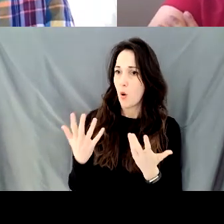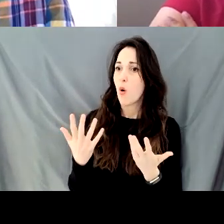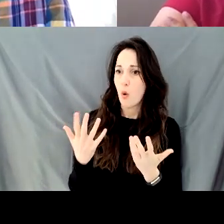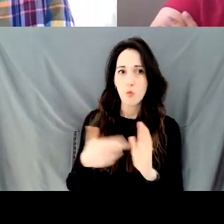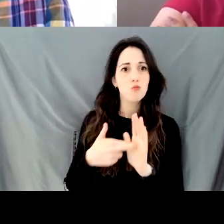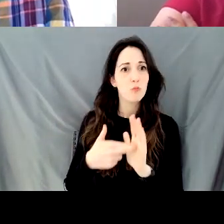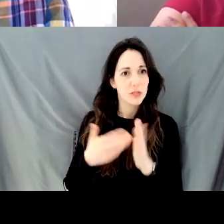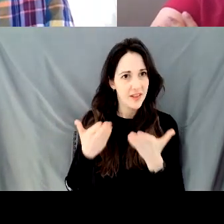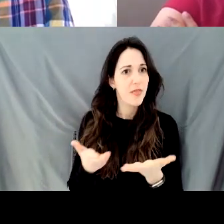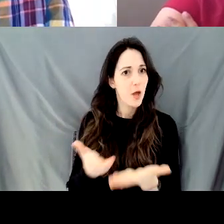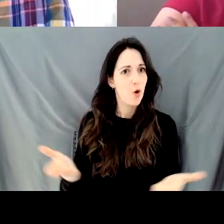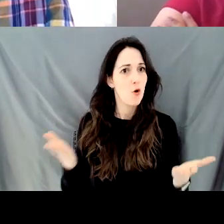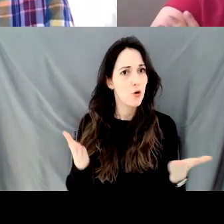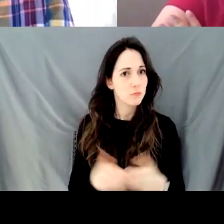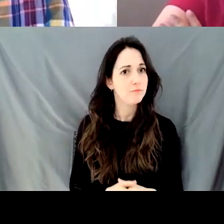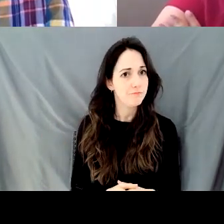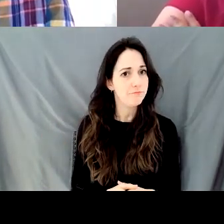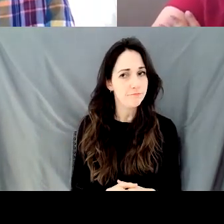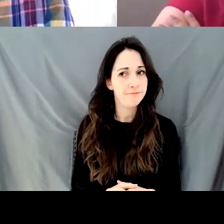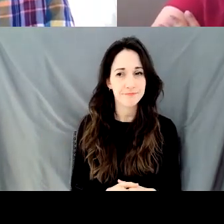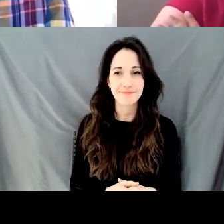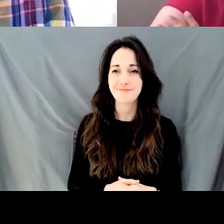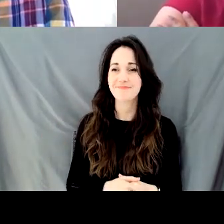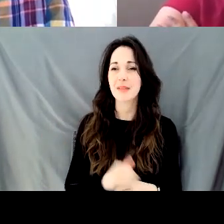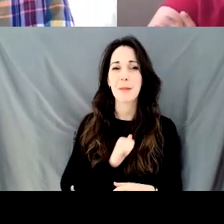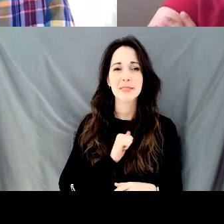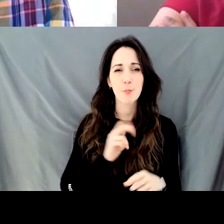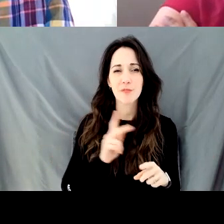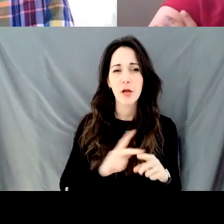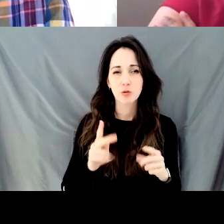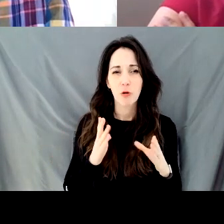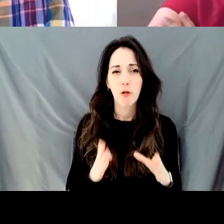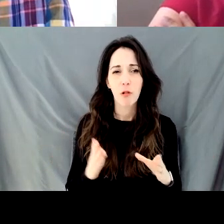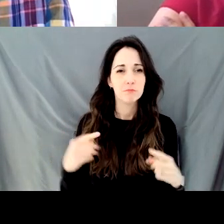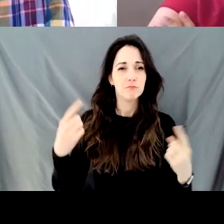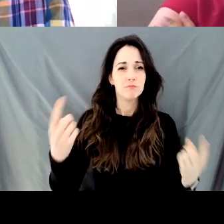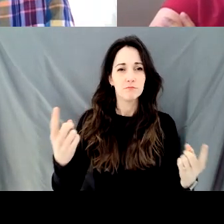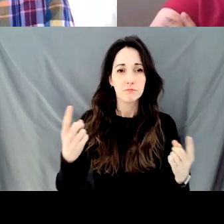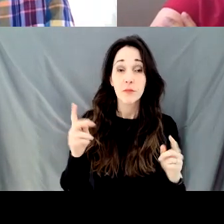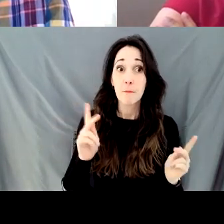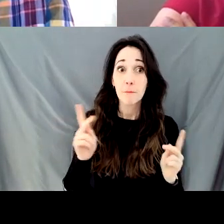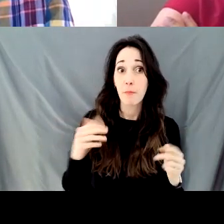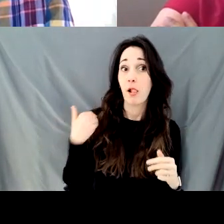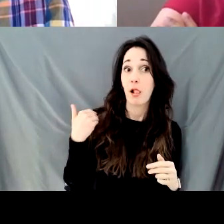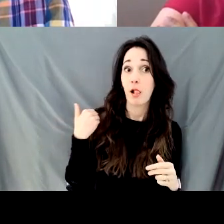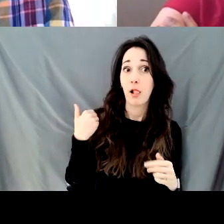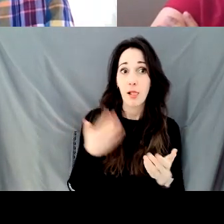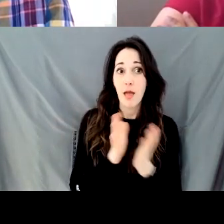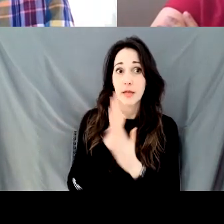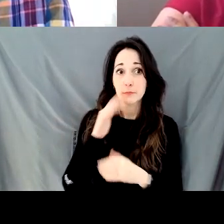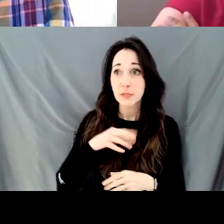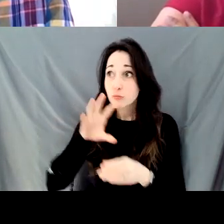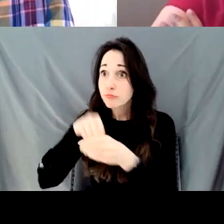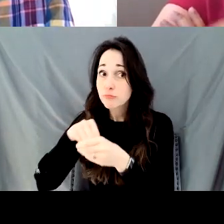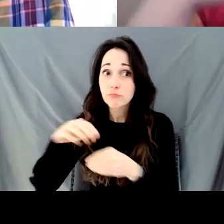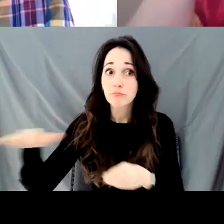As a professional, I have definitely been asked to sit at tables that I know, I'm